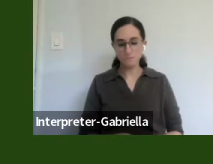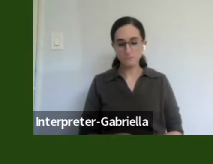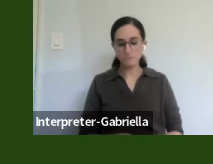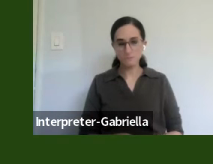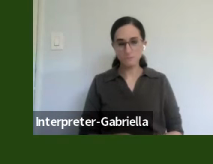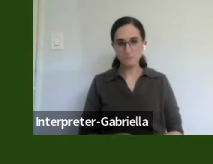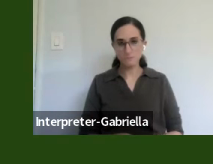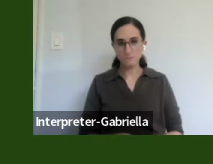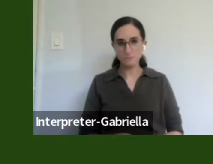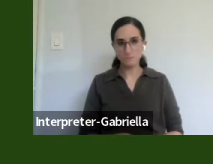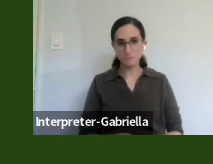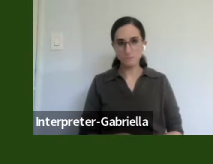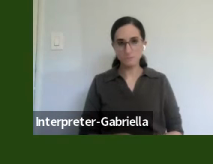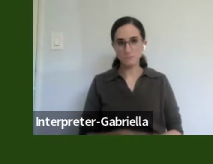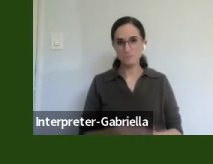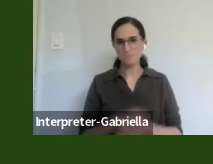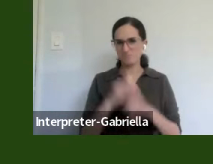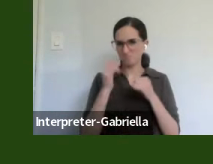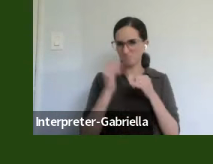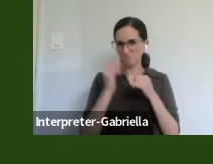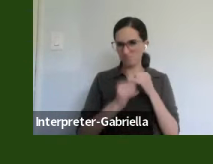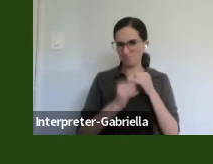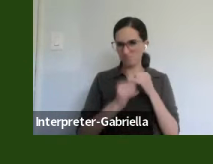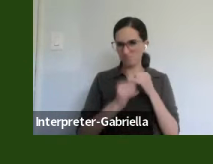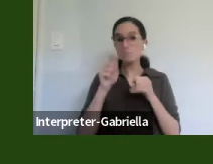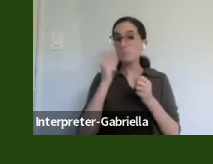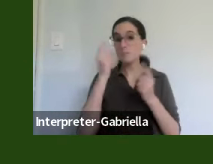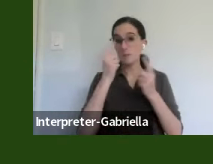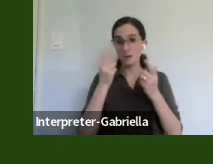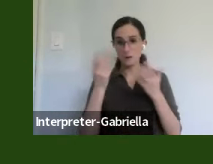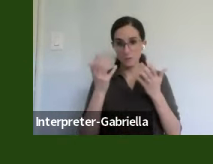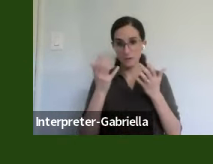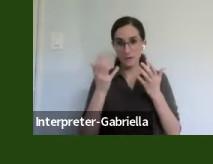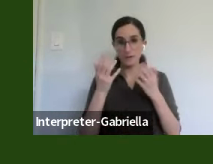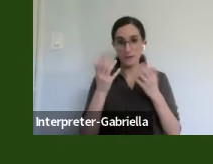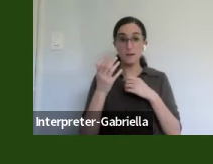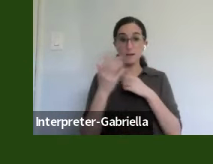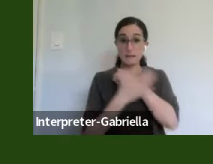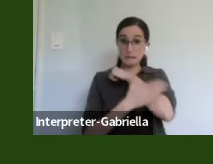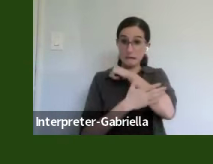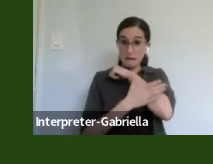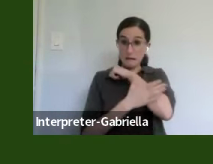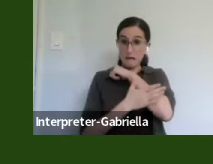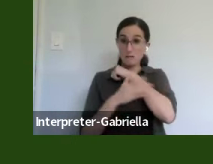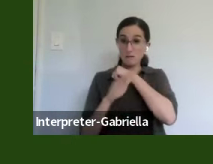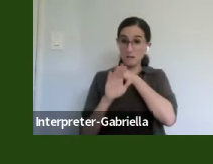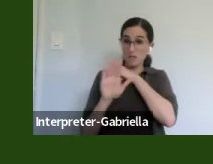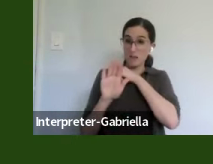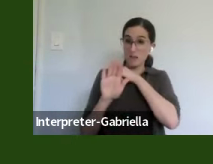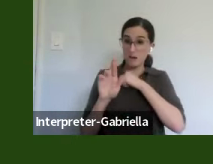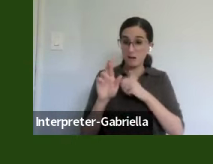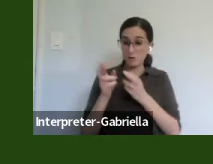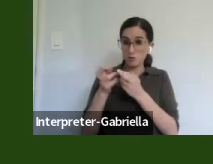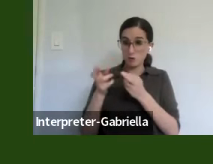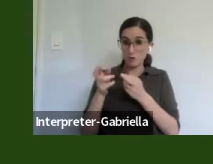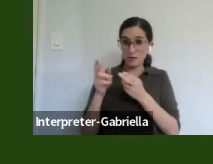And then finally, just a consideration of whether this will require additional county resources. And so we want to try to avoid